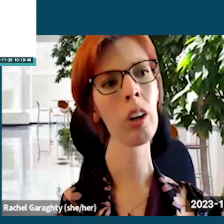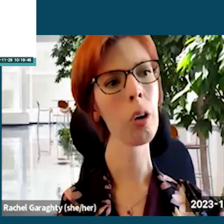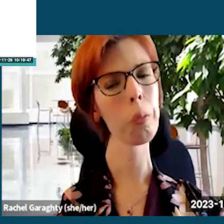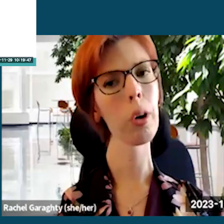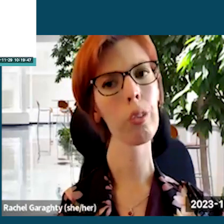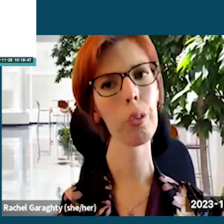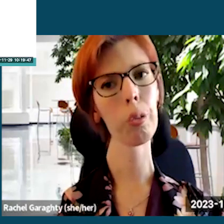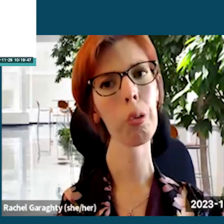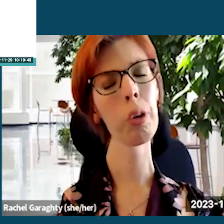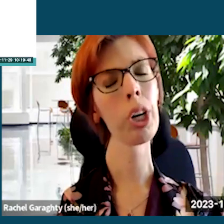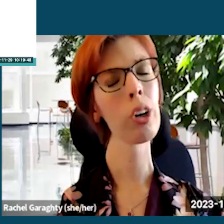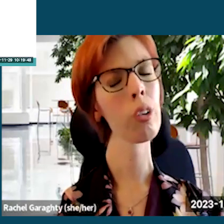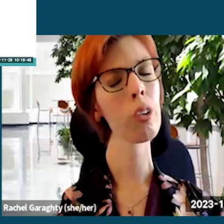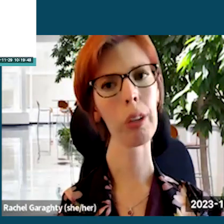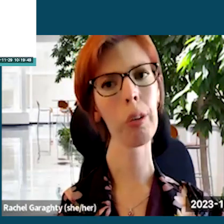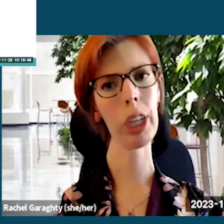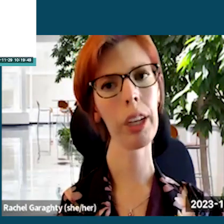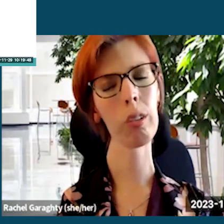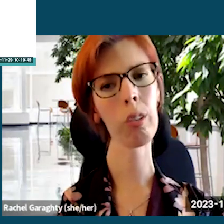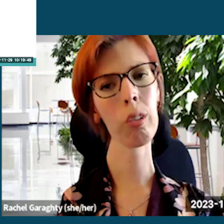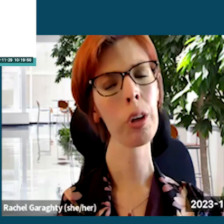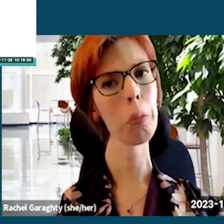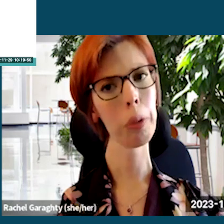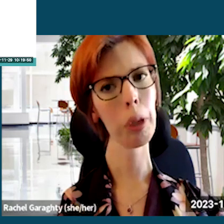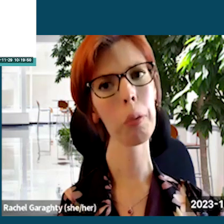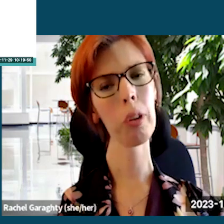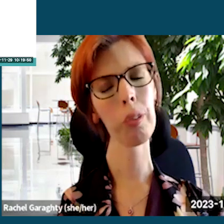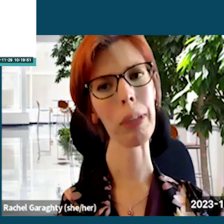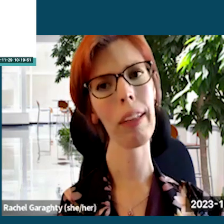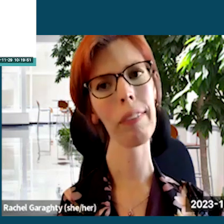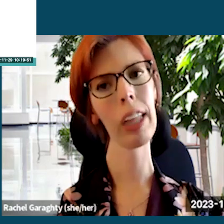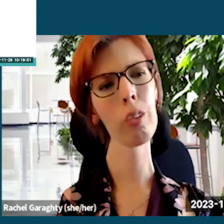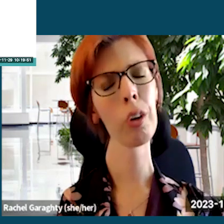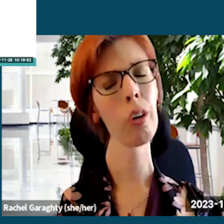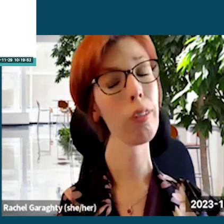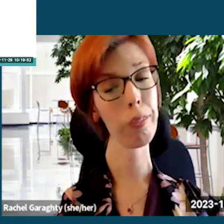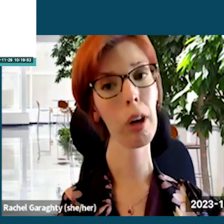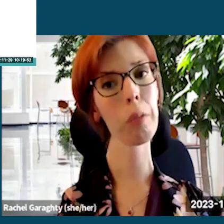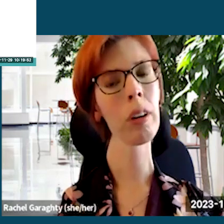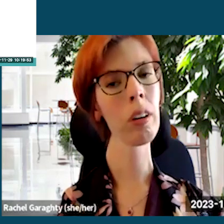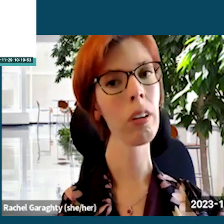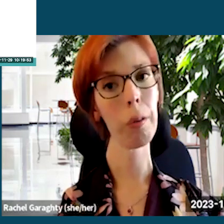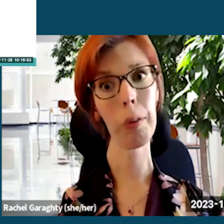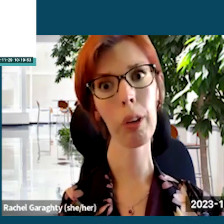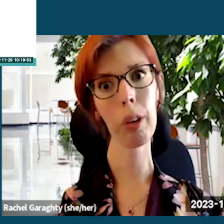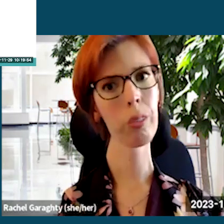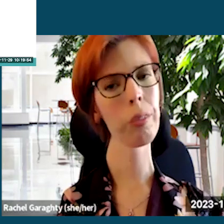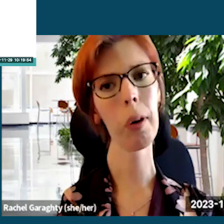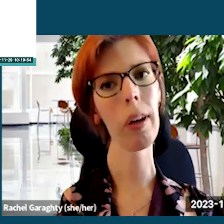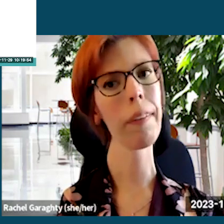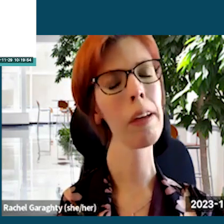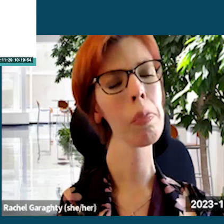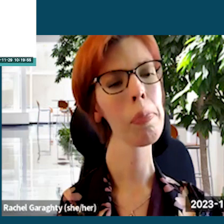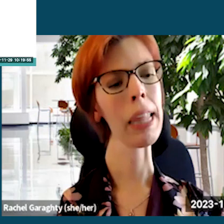institutionalization was to segregate people with disabilities from the rest of